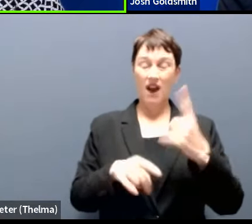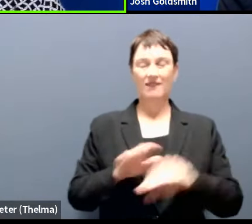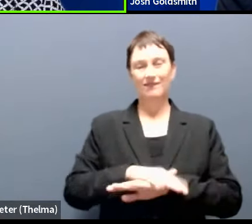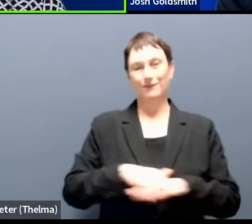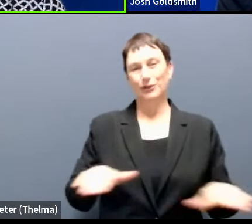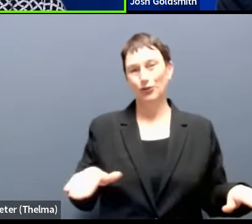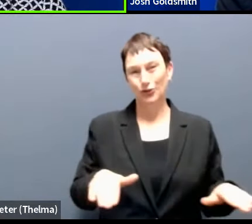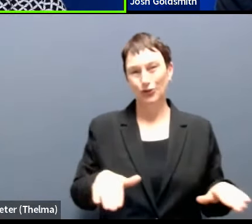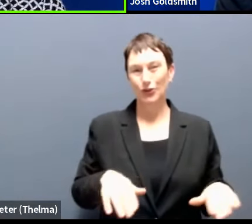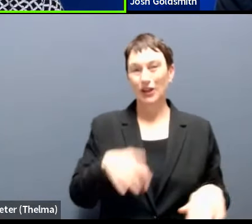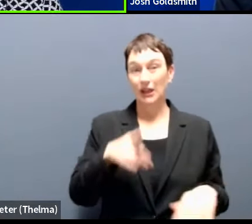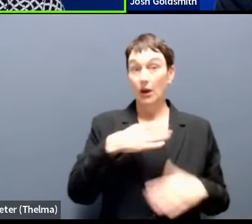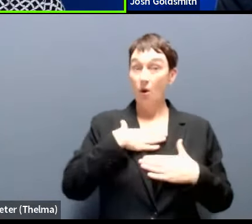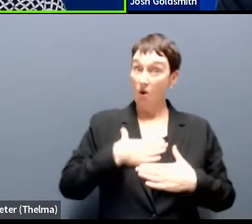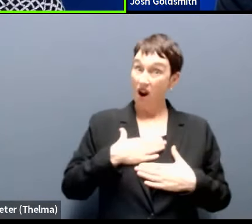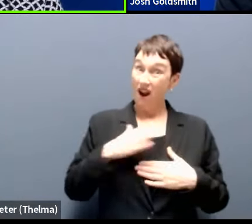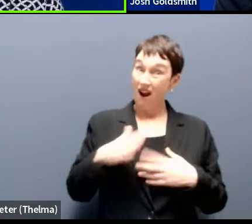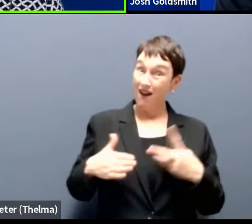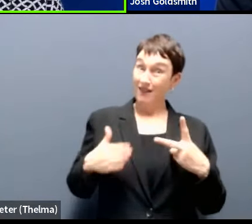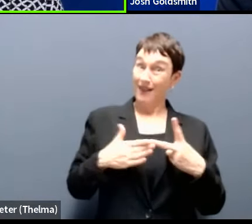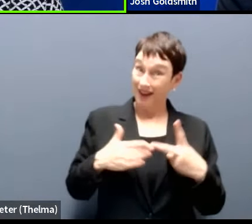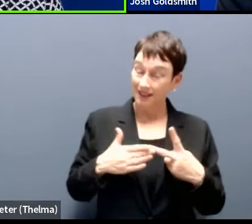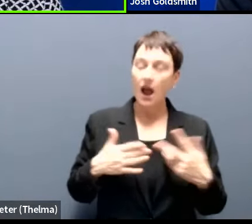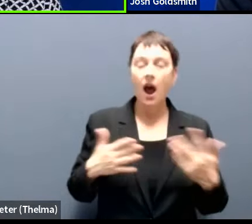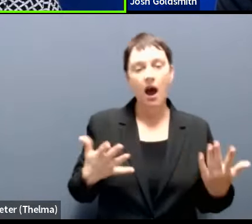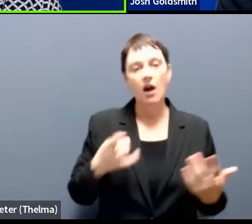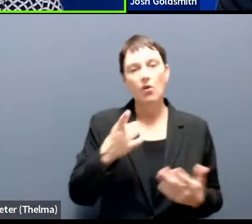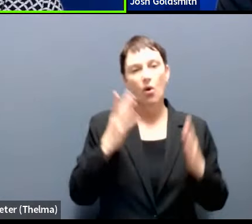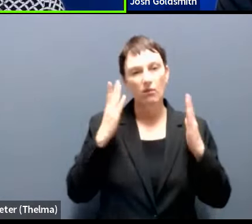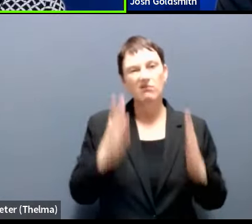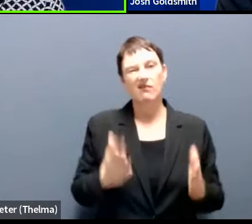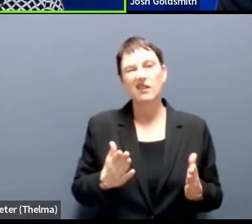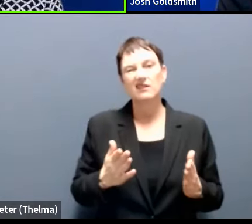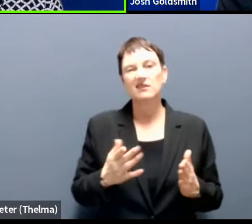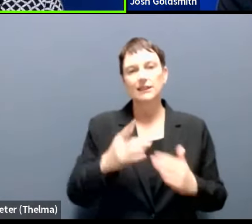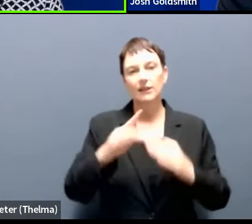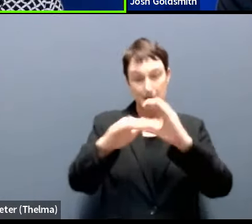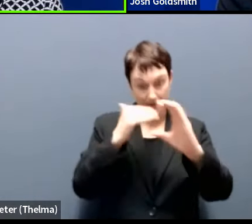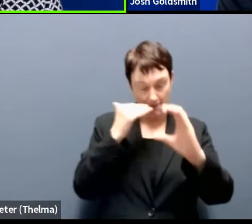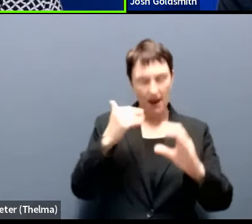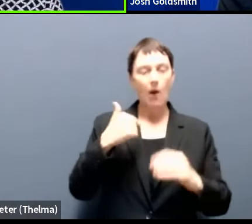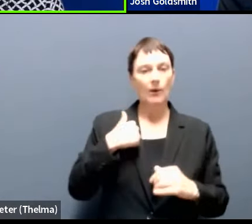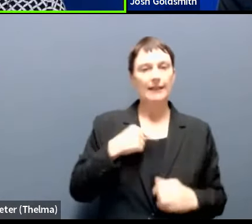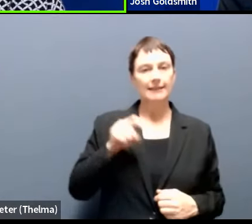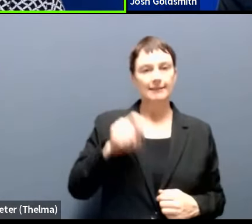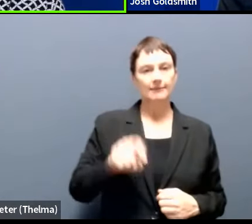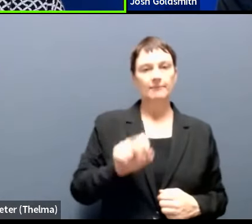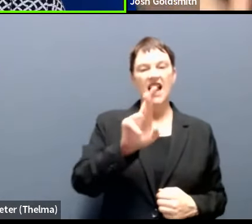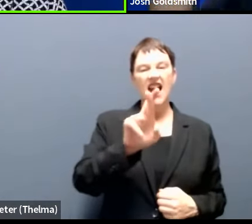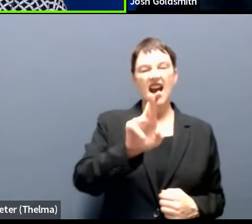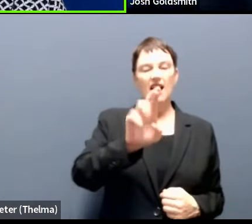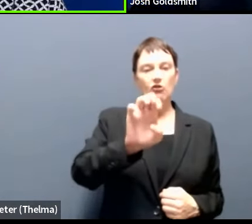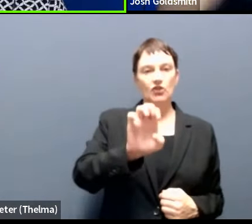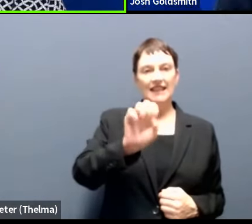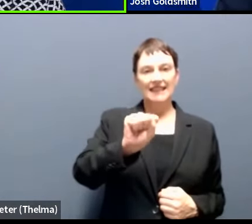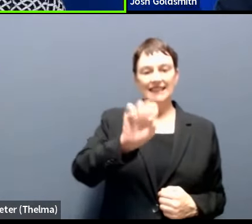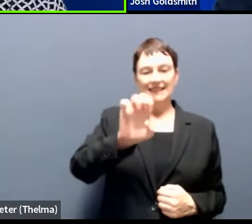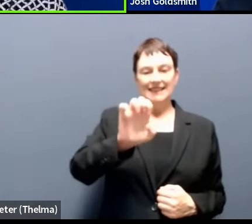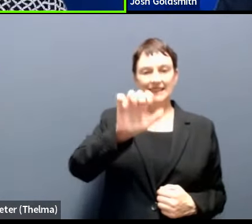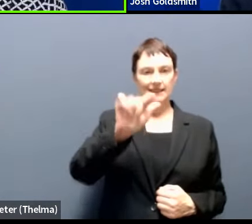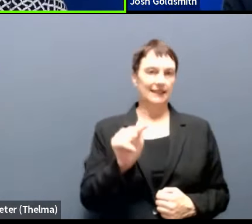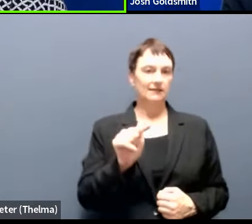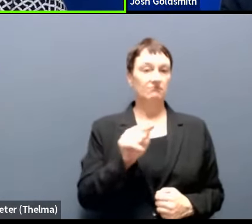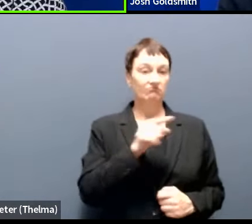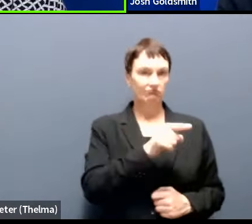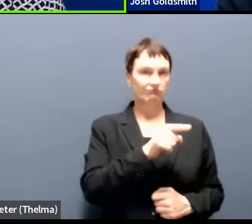reset. But of course, our wonderful head tech whiz is able to do that if you ask him.